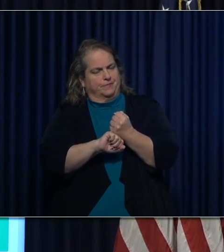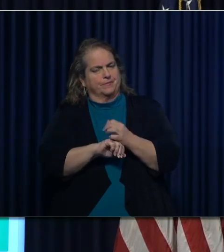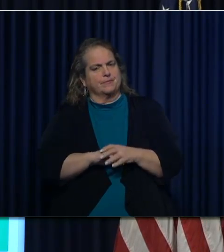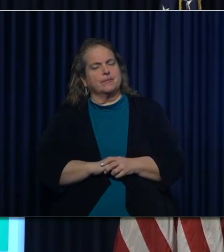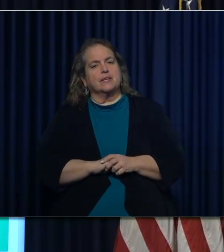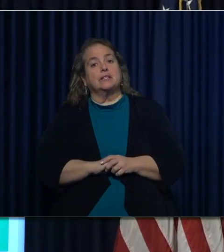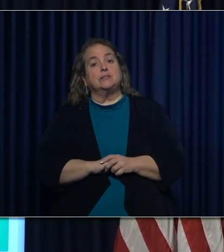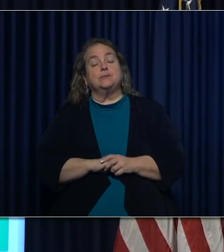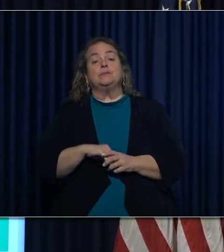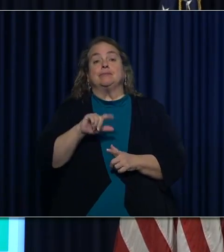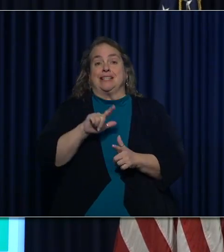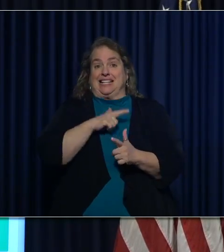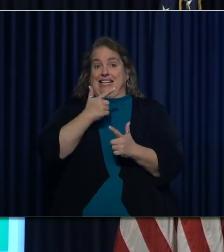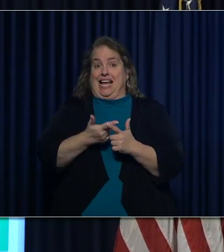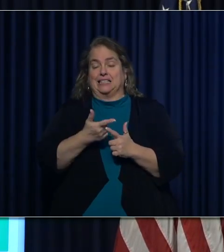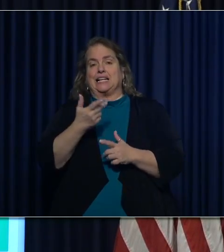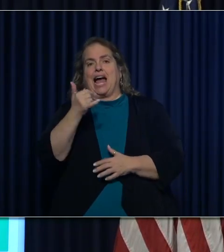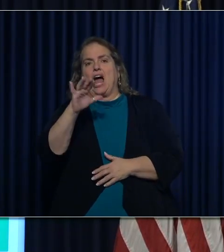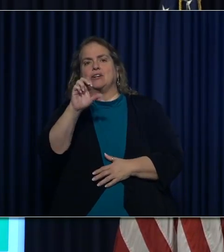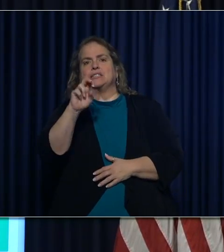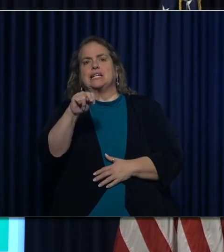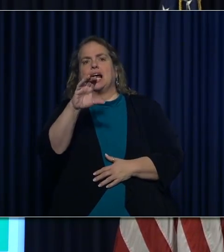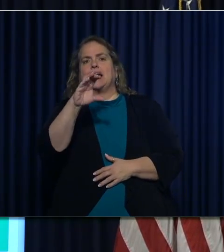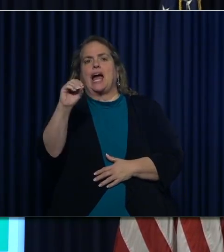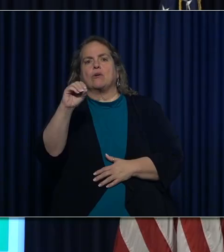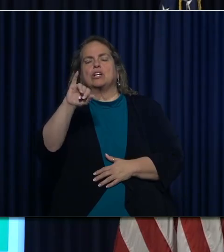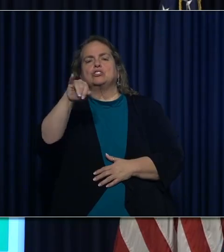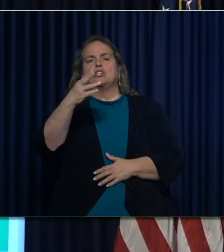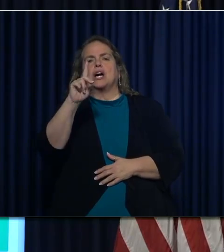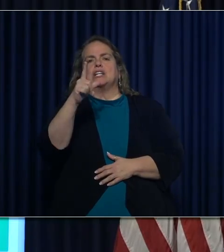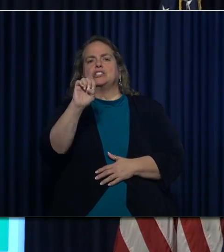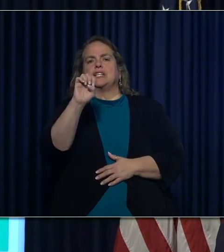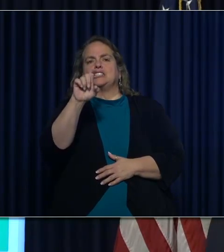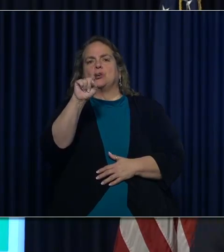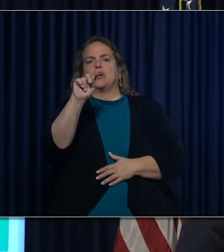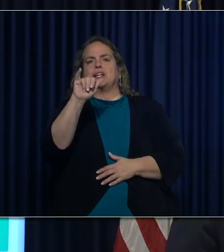Next, we're going to hear from Harrison County Judge Executive Alex Barnett.